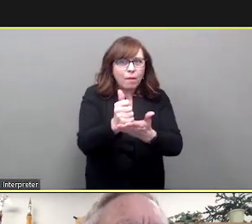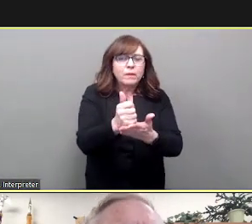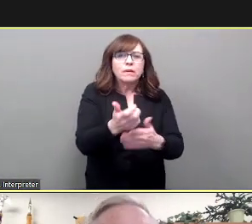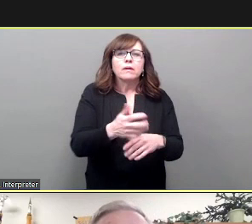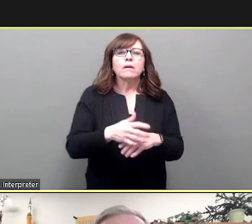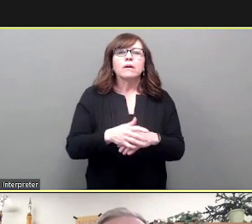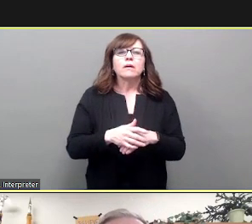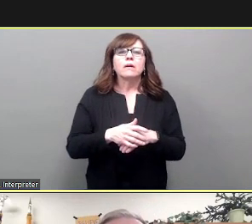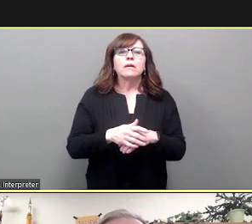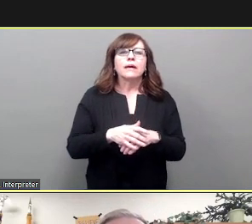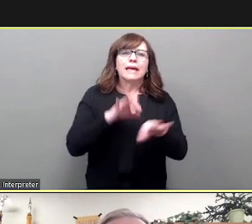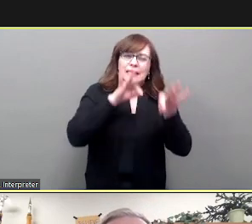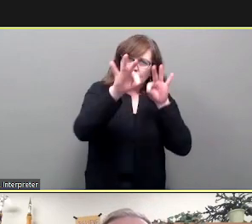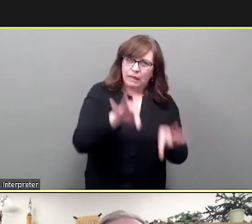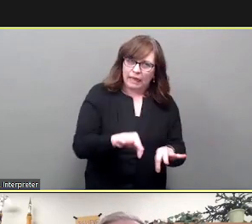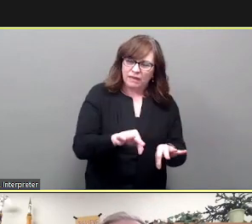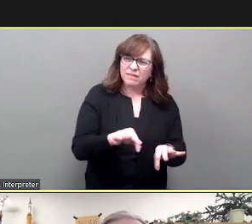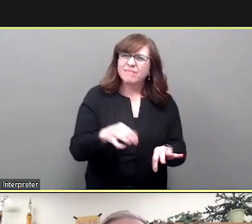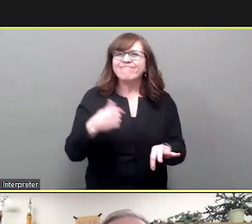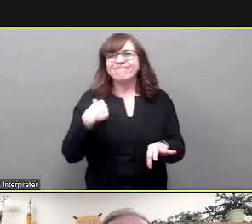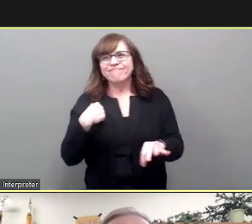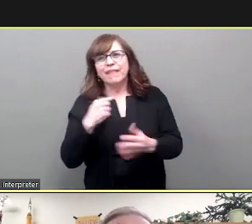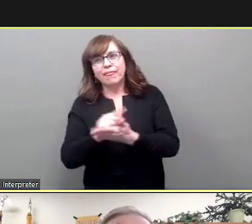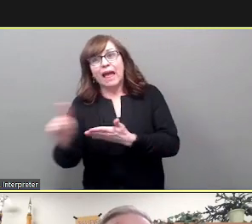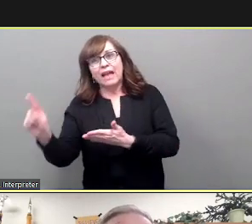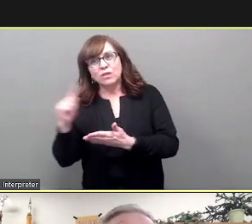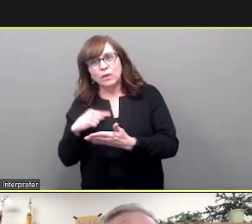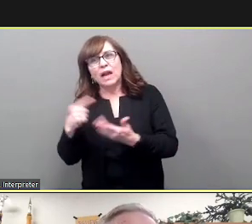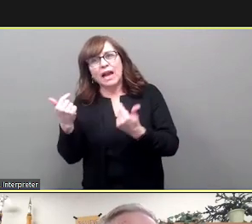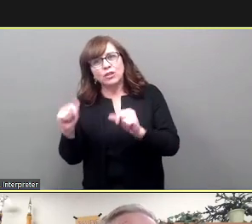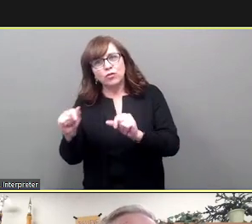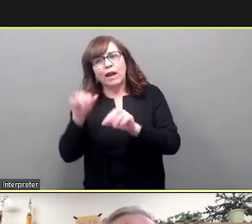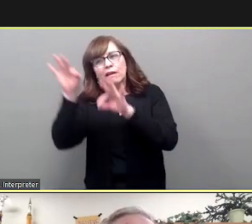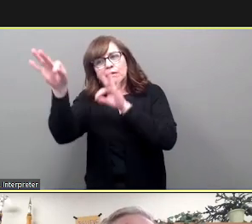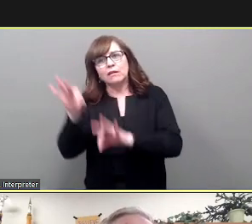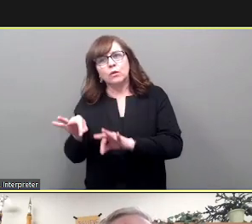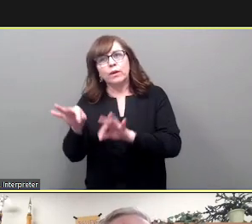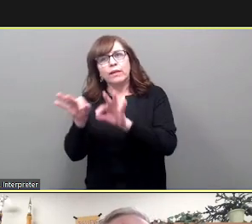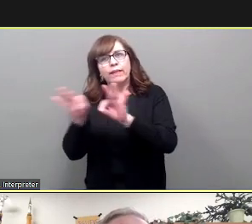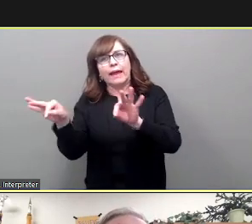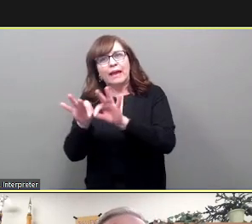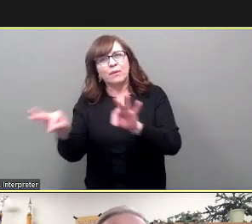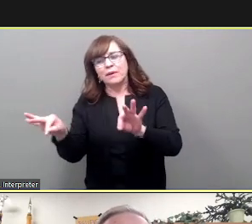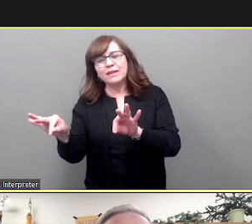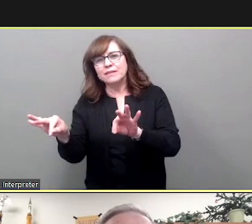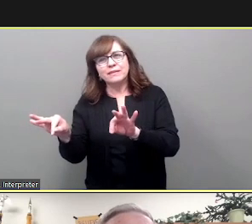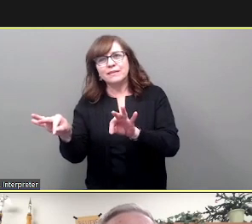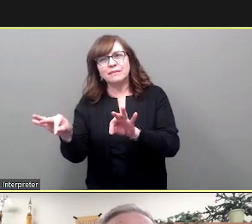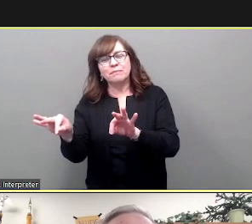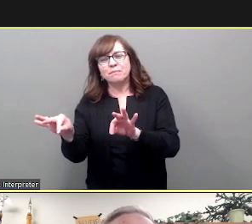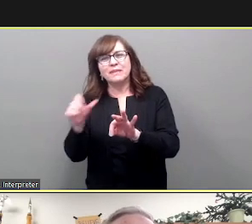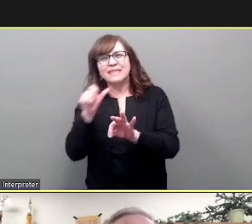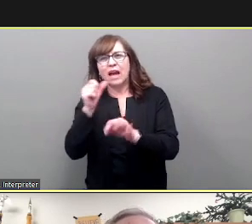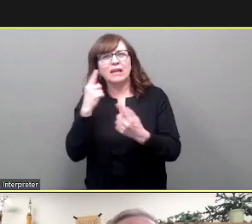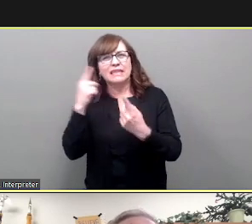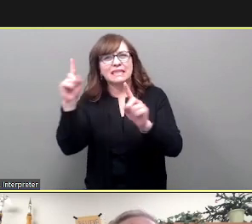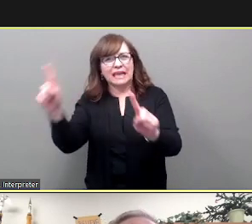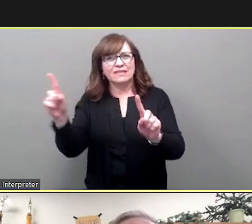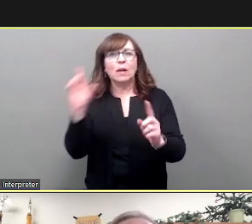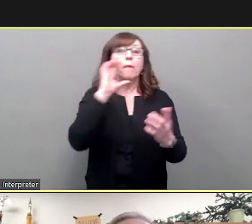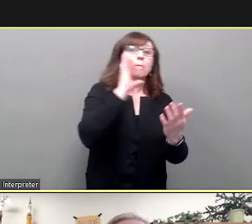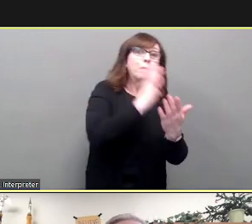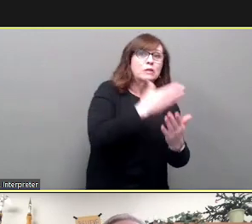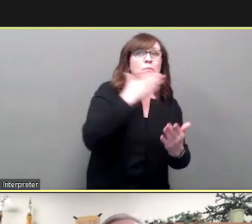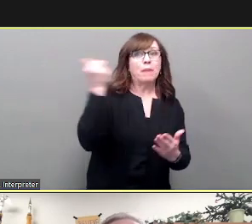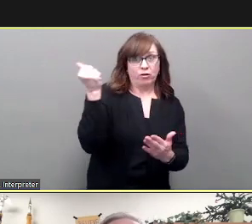explain, and I tried to do this last week just with words, but for me, pictures work better than words. And